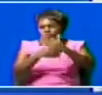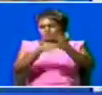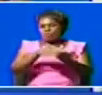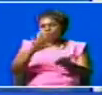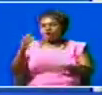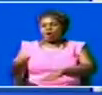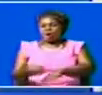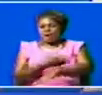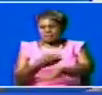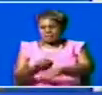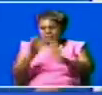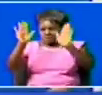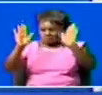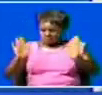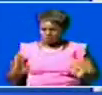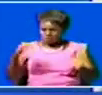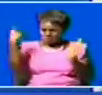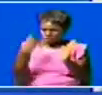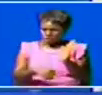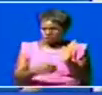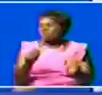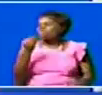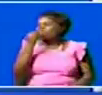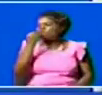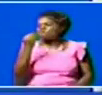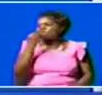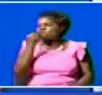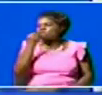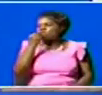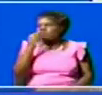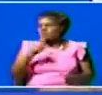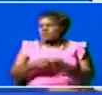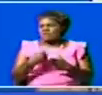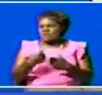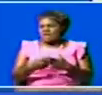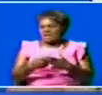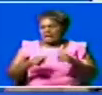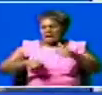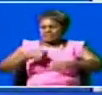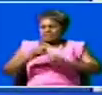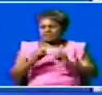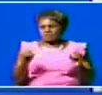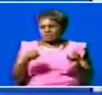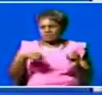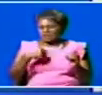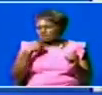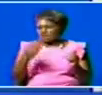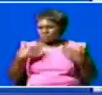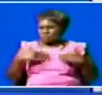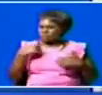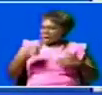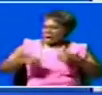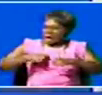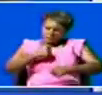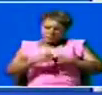of mm-hmm. cancer. And the most important thing is diet also, and then lack of activity. Mm-hmm. You see, we are telling people to be